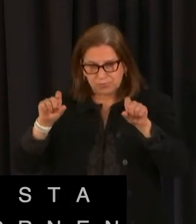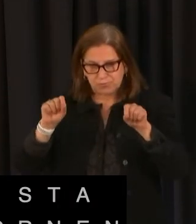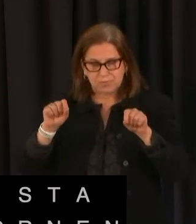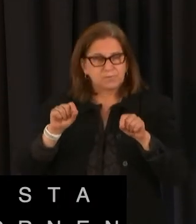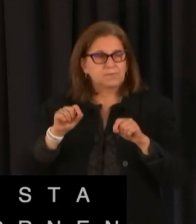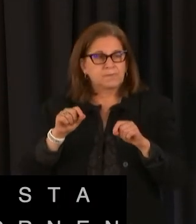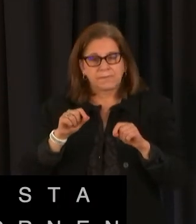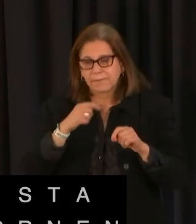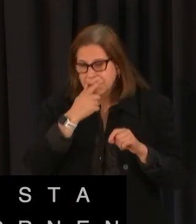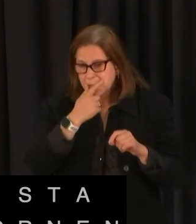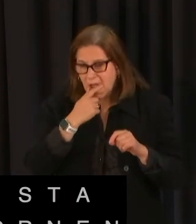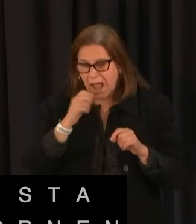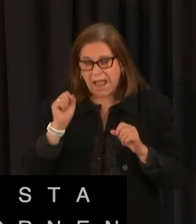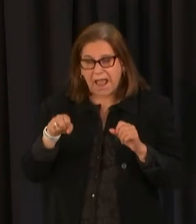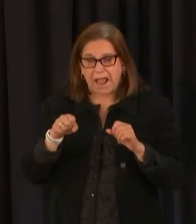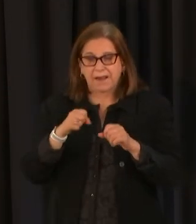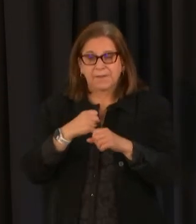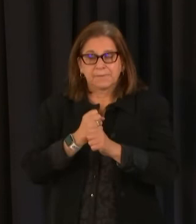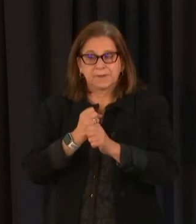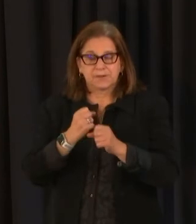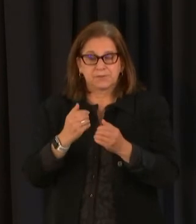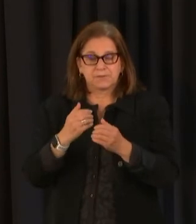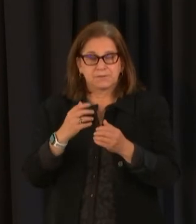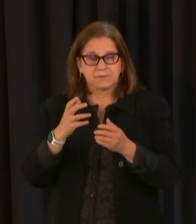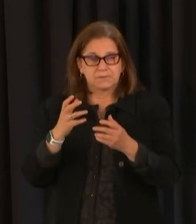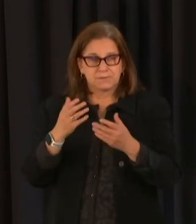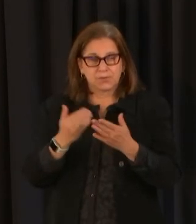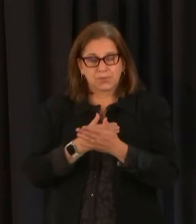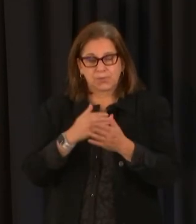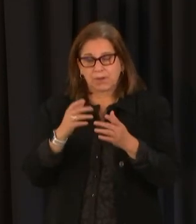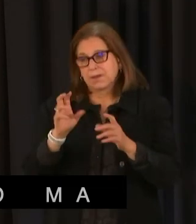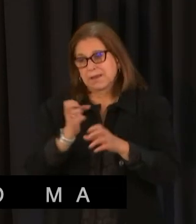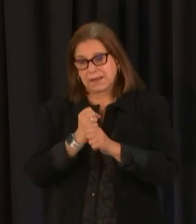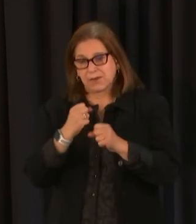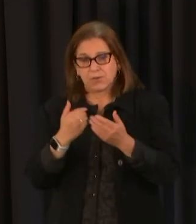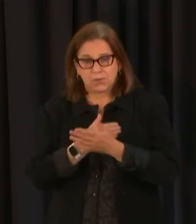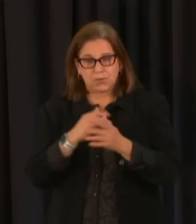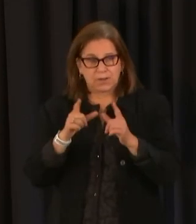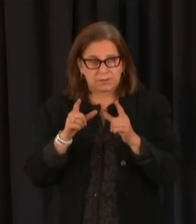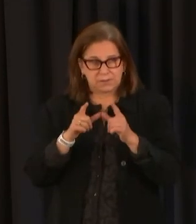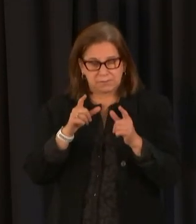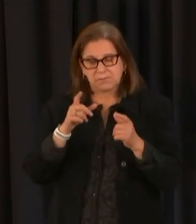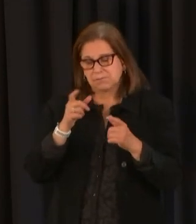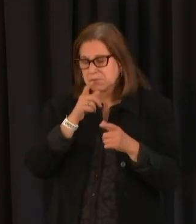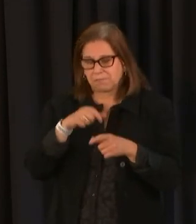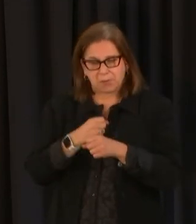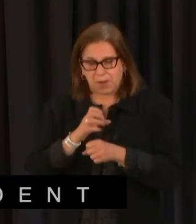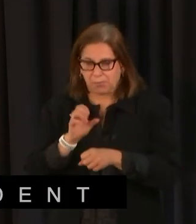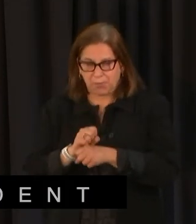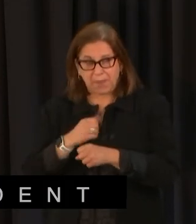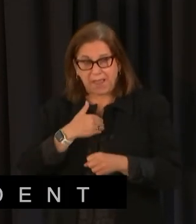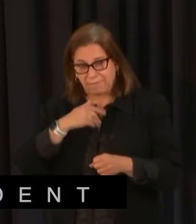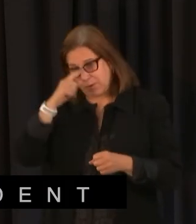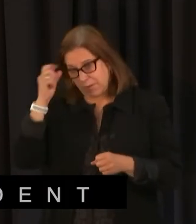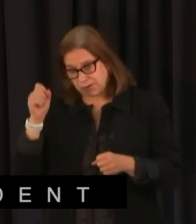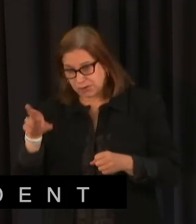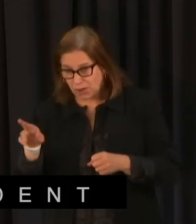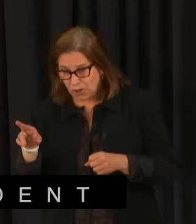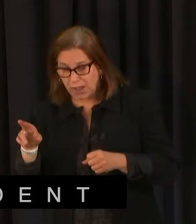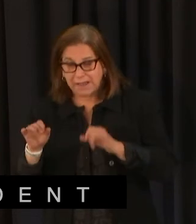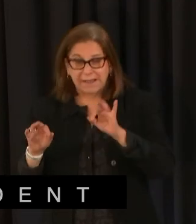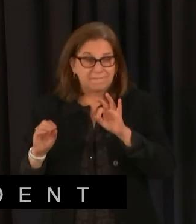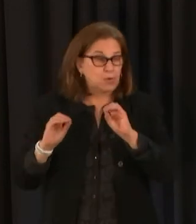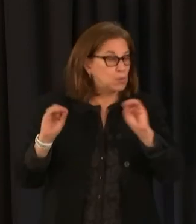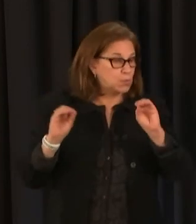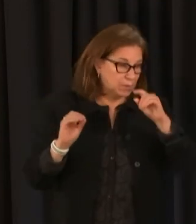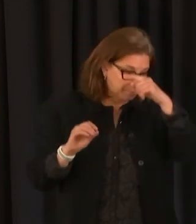appointment. You can renew that credential online or by mail. Only individuals who are not what we call real ID